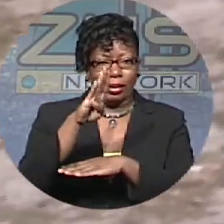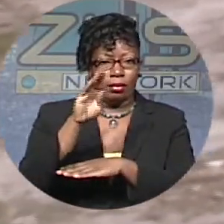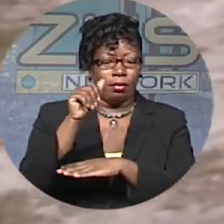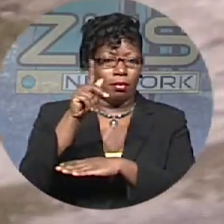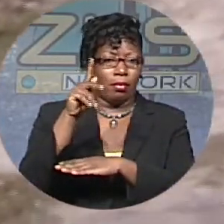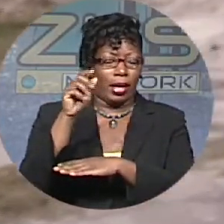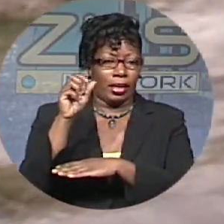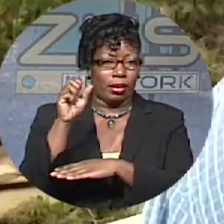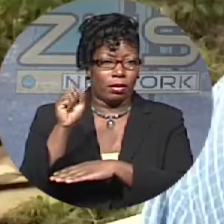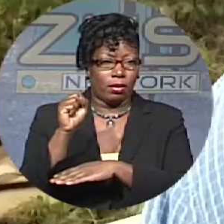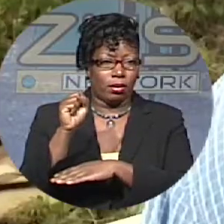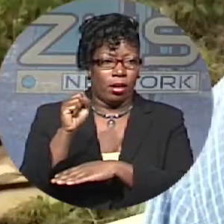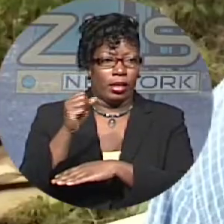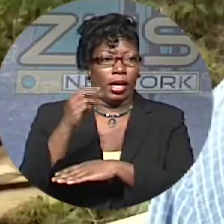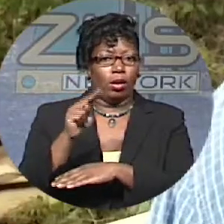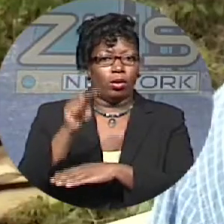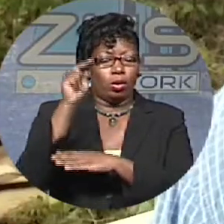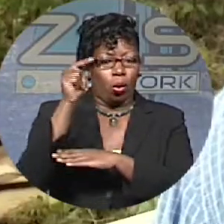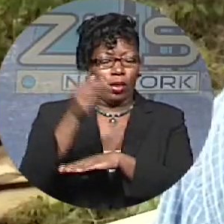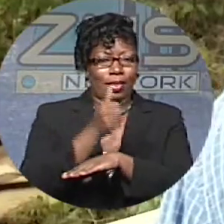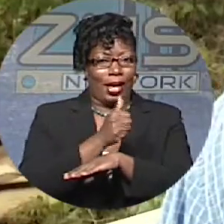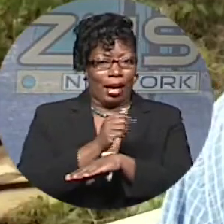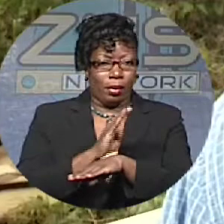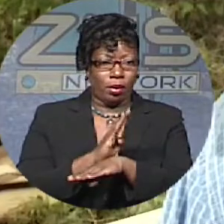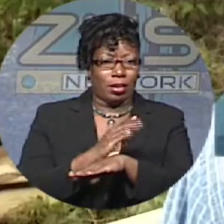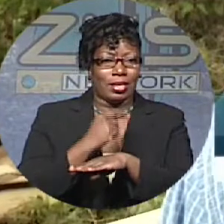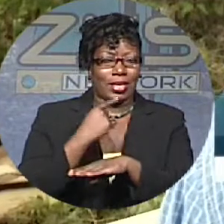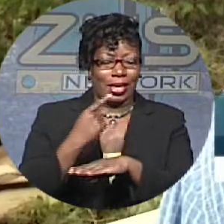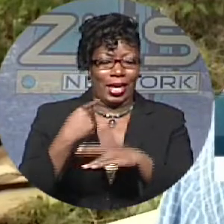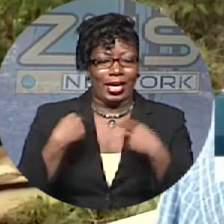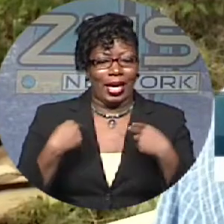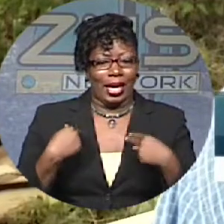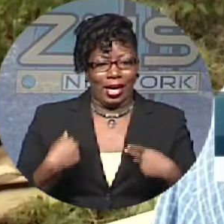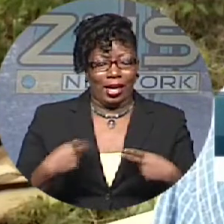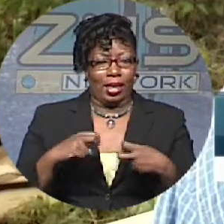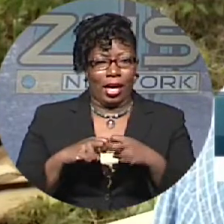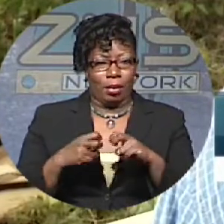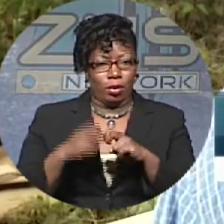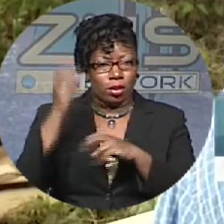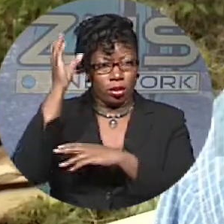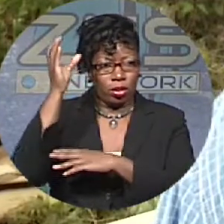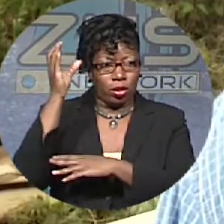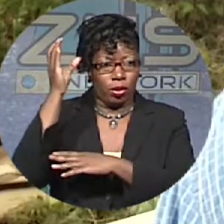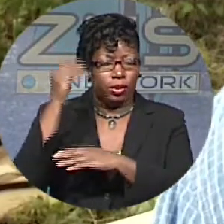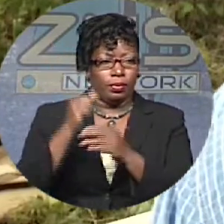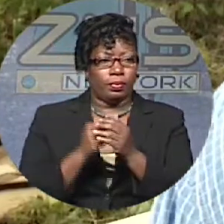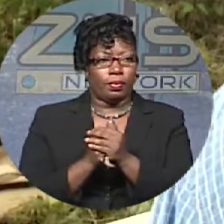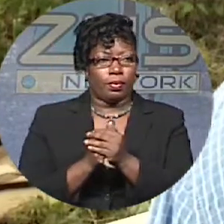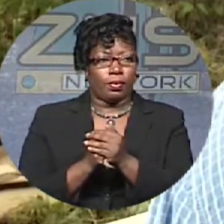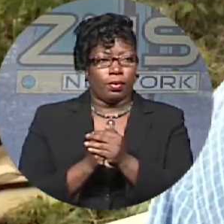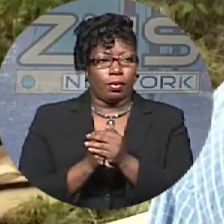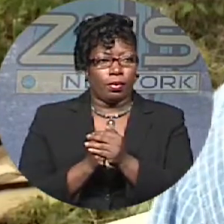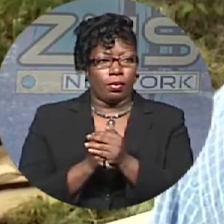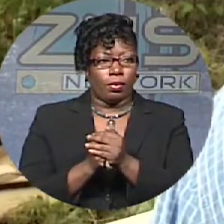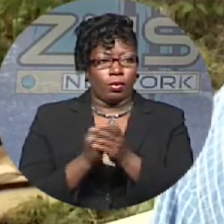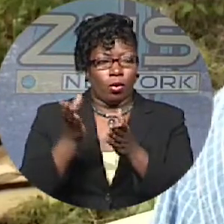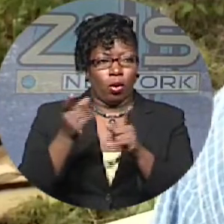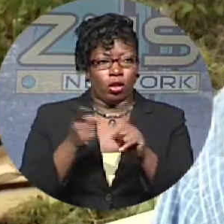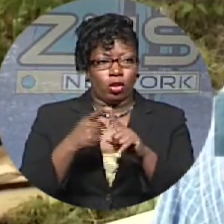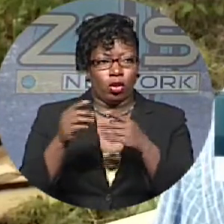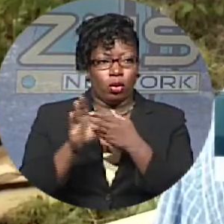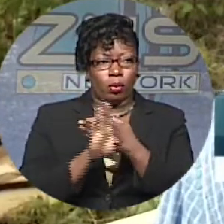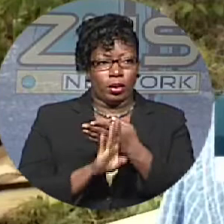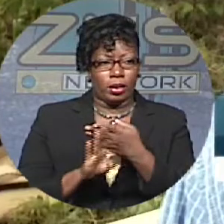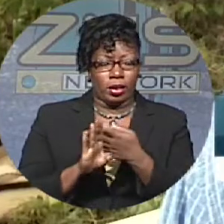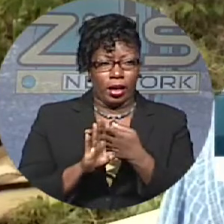exist. MP for North Abaco, Renato Curry, says health hazards are chief among his concerns. We want to protect even persons in the